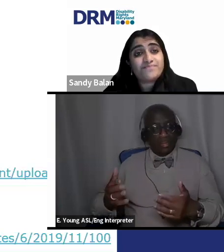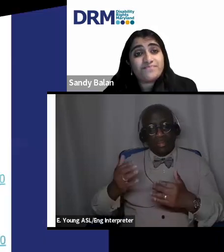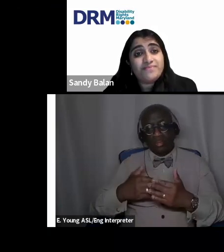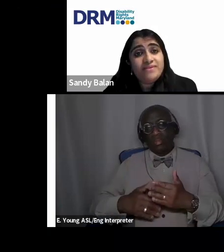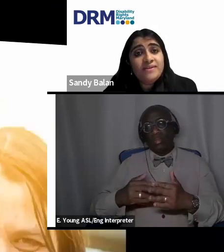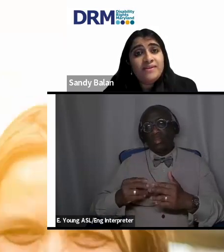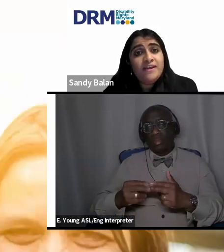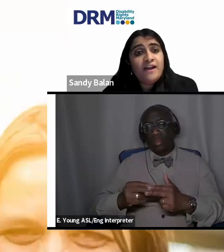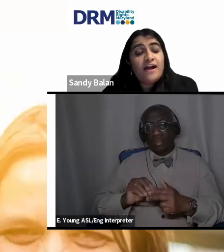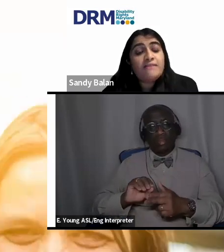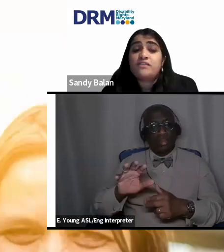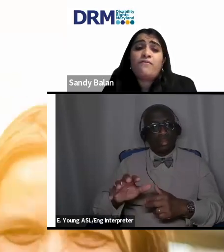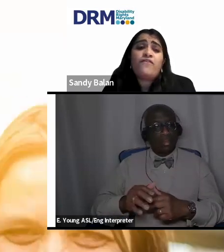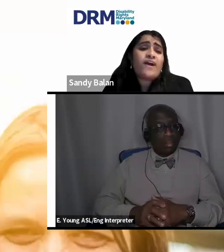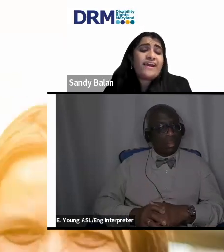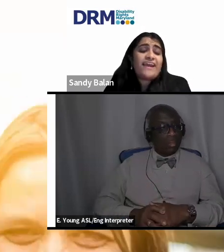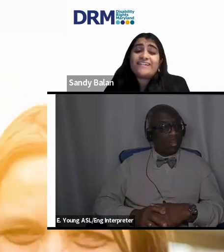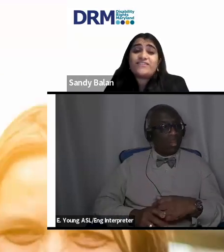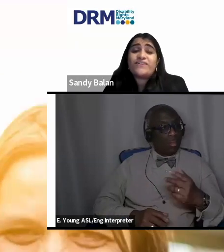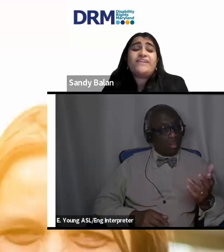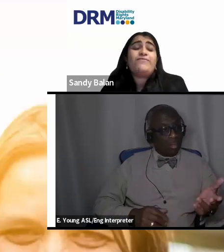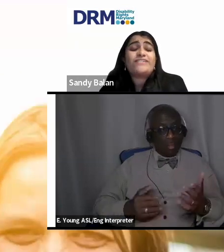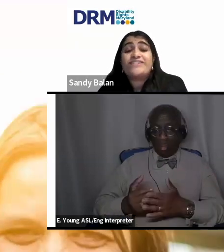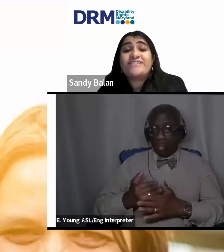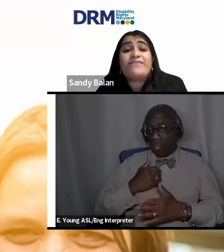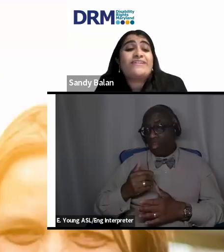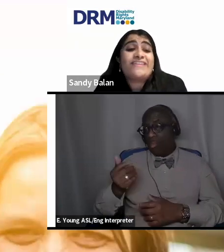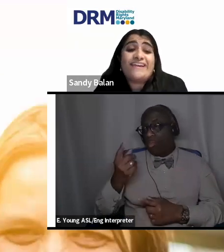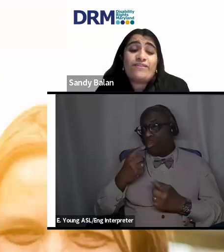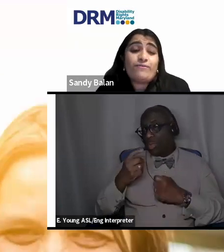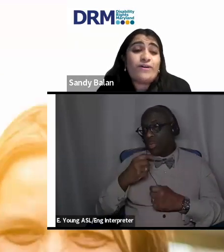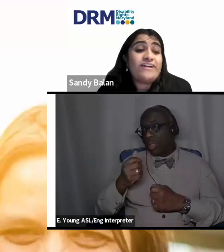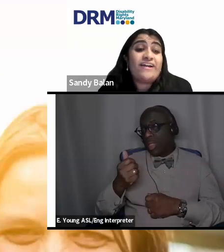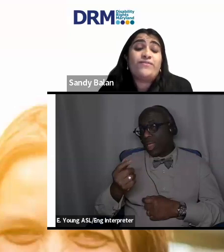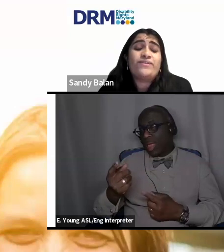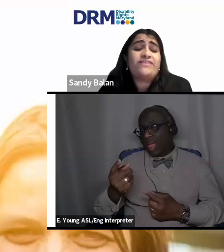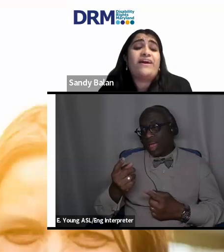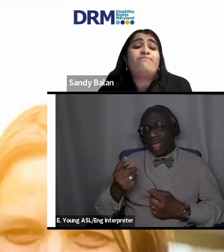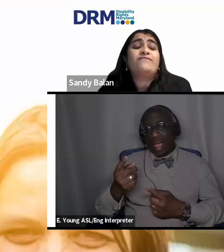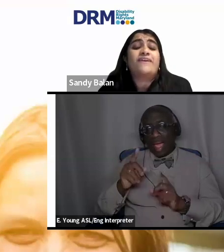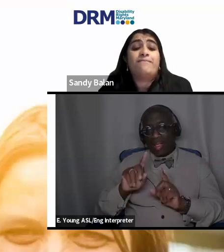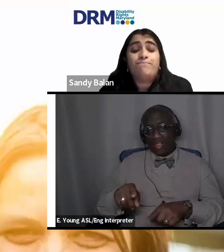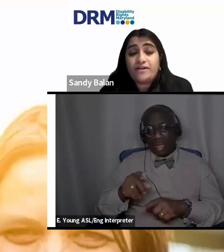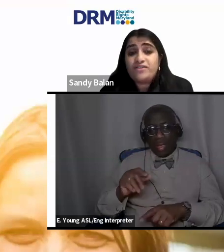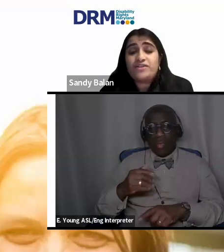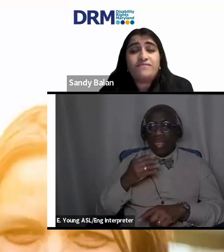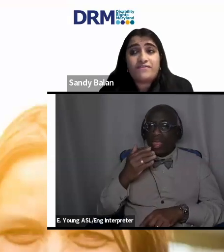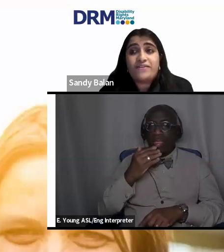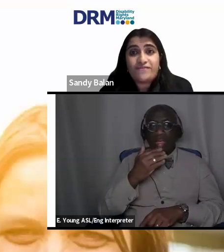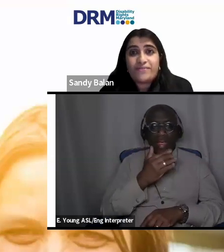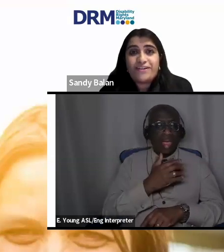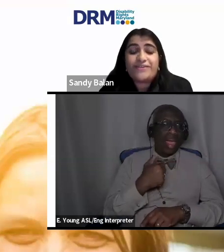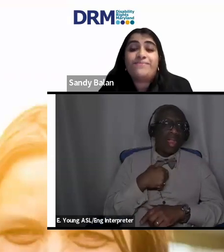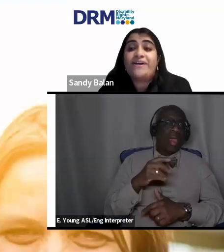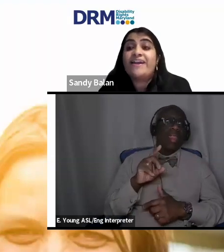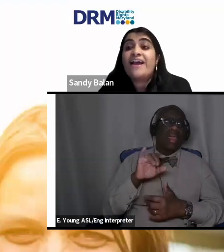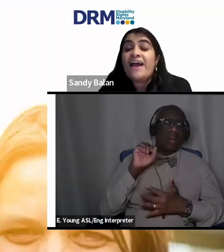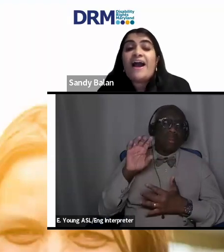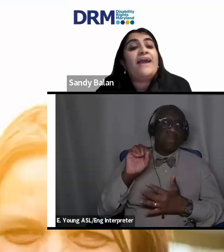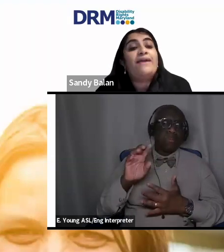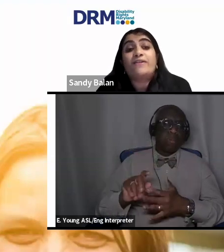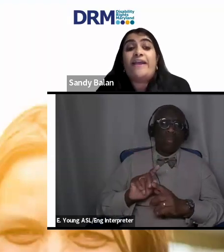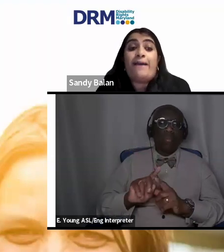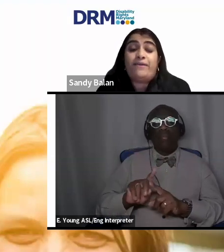please. So before I answer any questions, I want to thank everyone. I know that that was a bunch of different information,